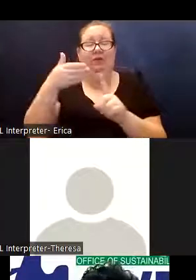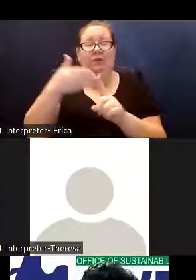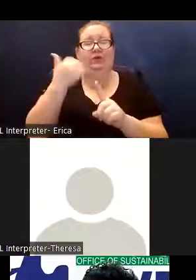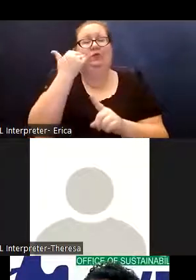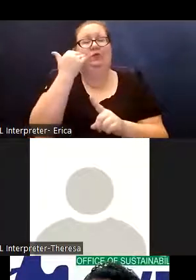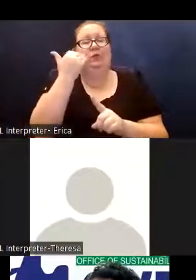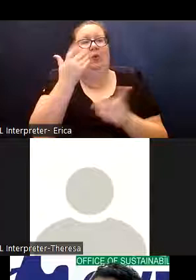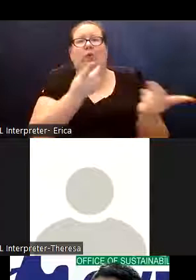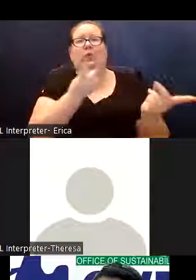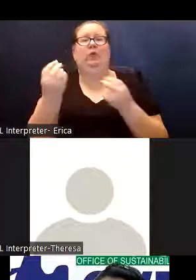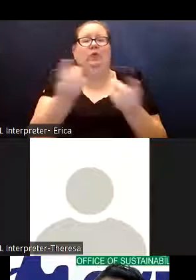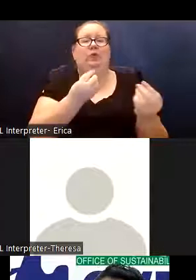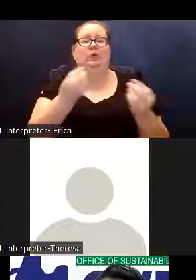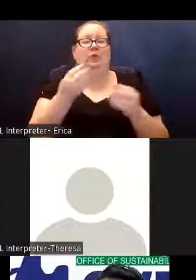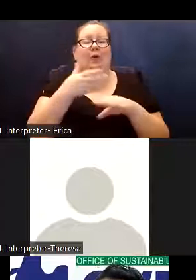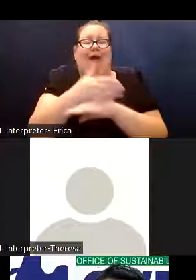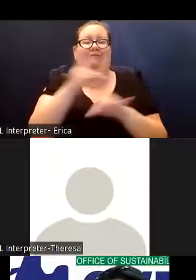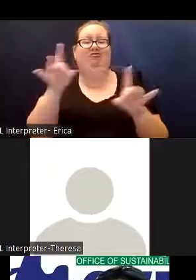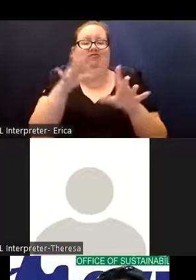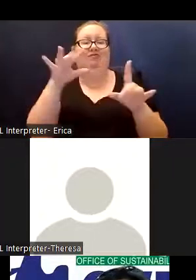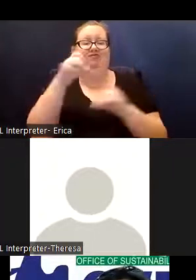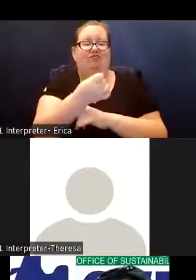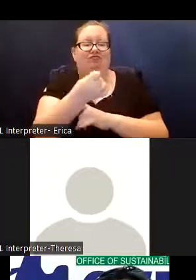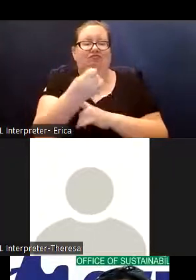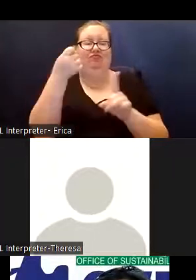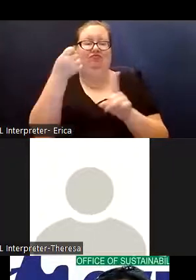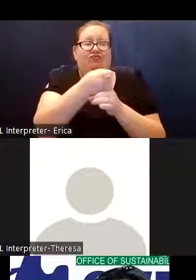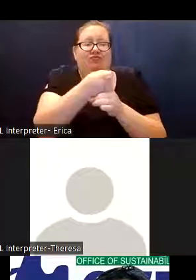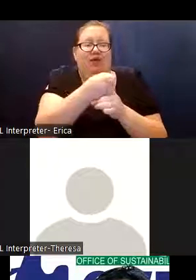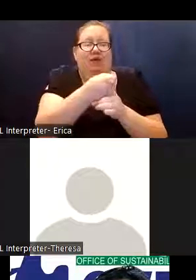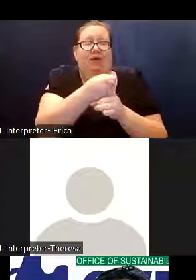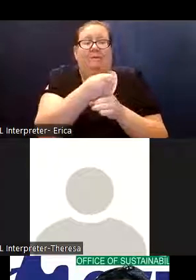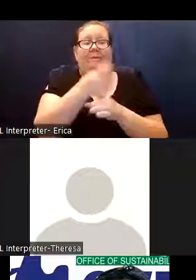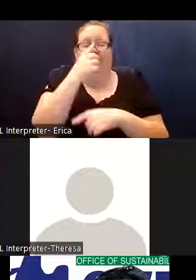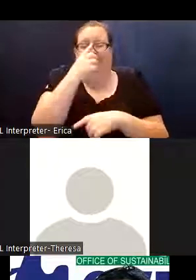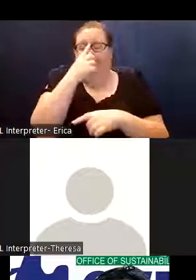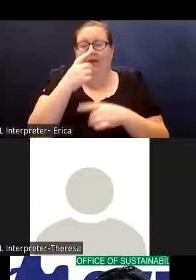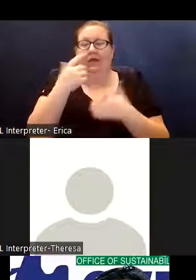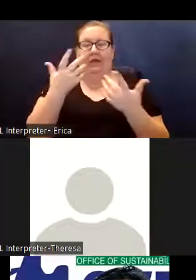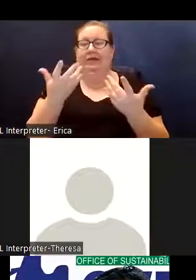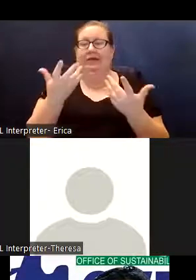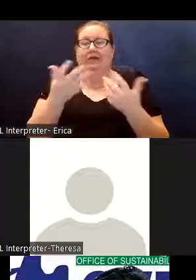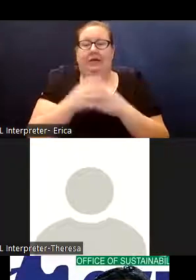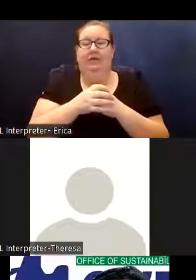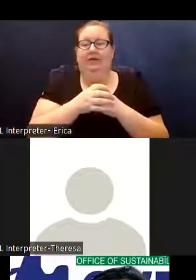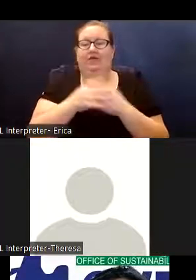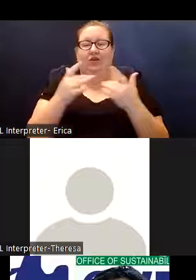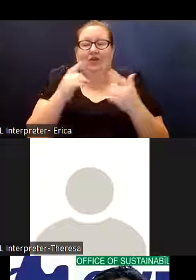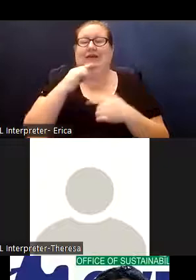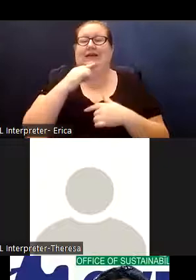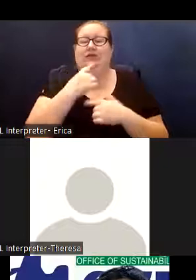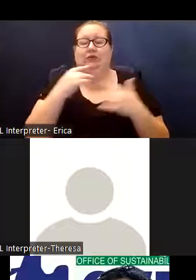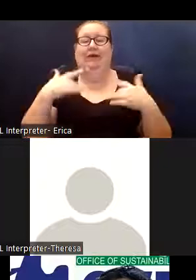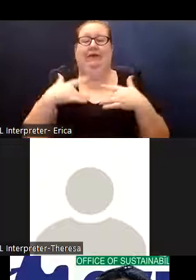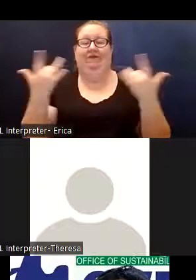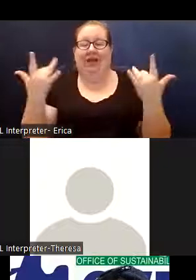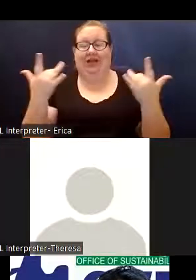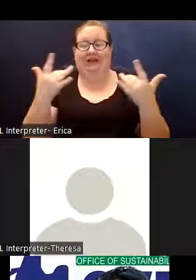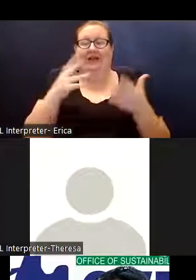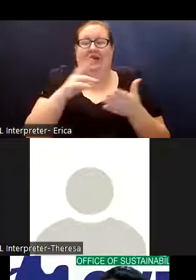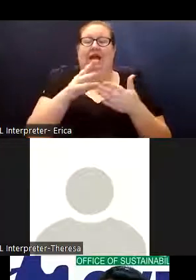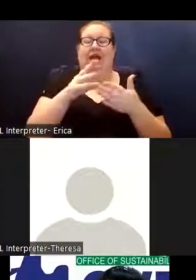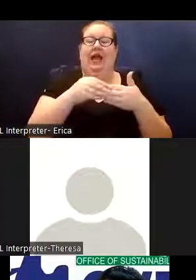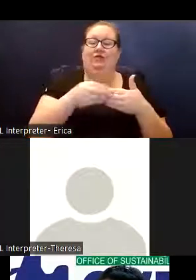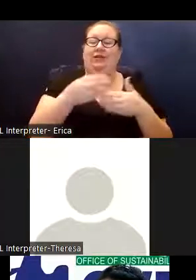to do after a disaster and in the lead up to extreme events. Resilience hubs have come through